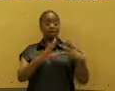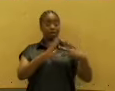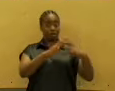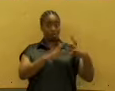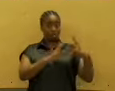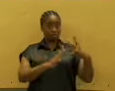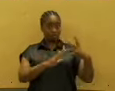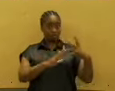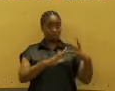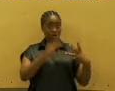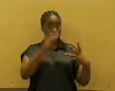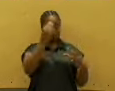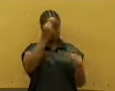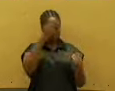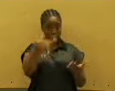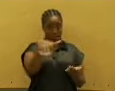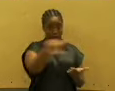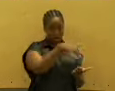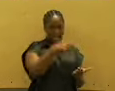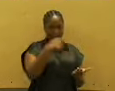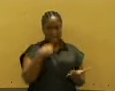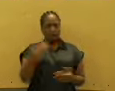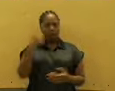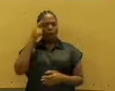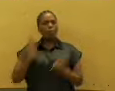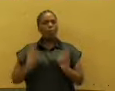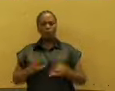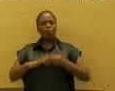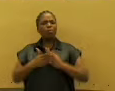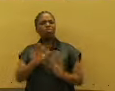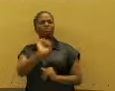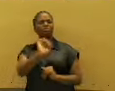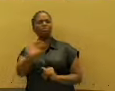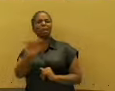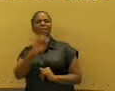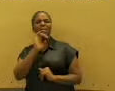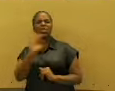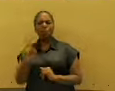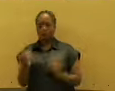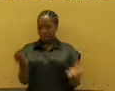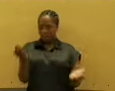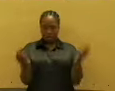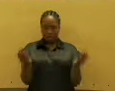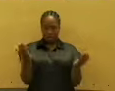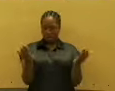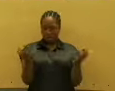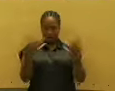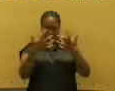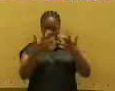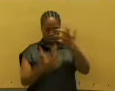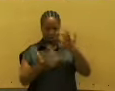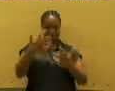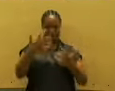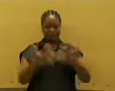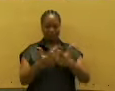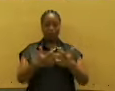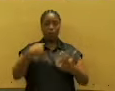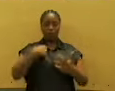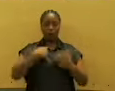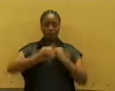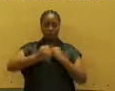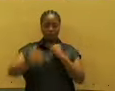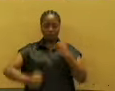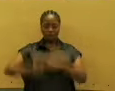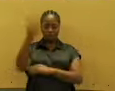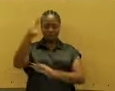think gender justice is. And we'll definitely be engaging on this a bit later, because I'll try and keep this longer presentation shorter